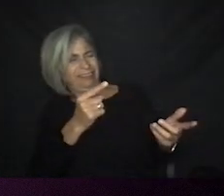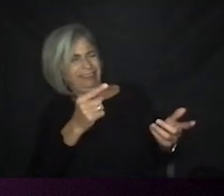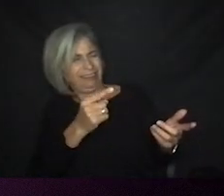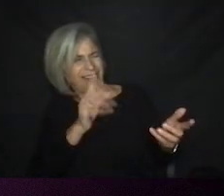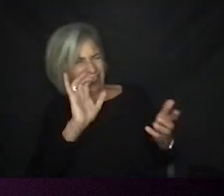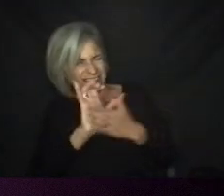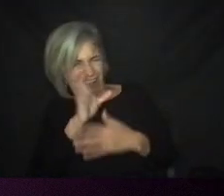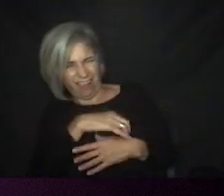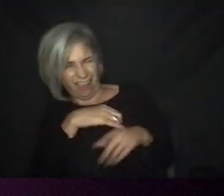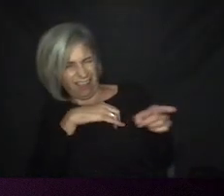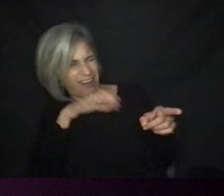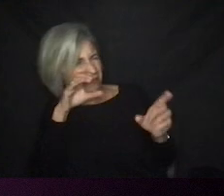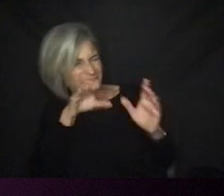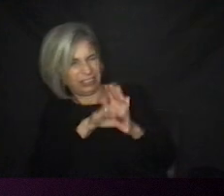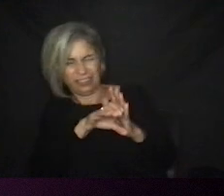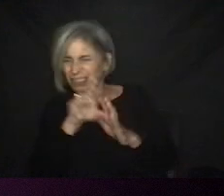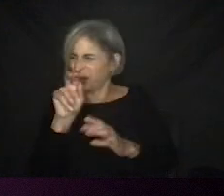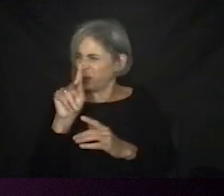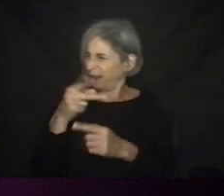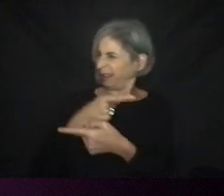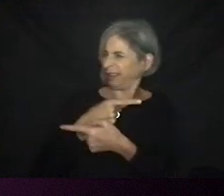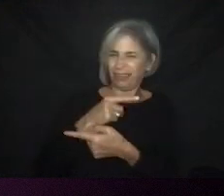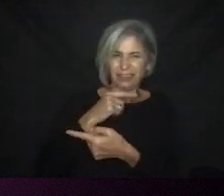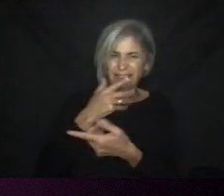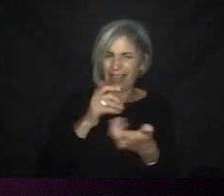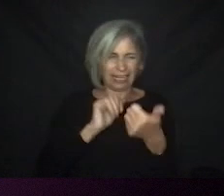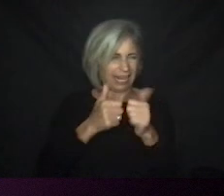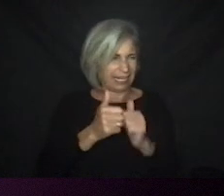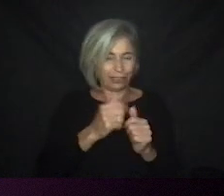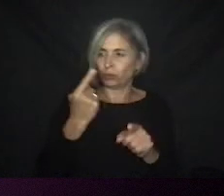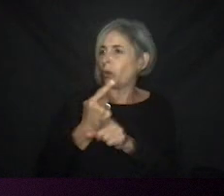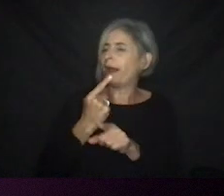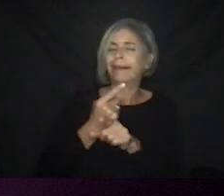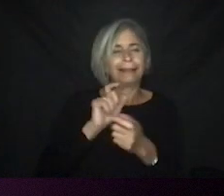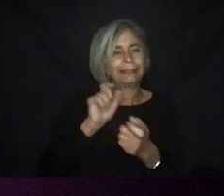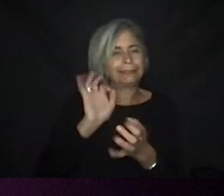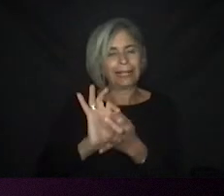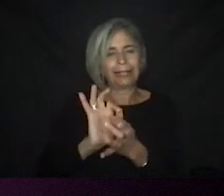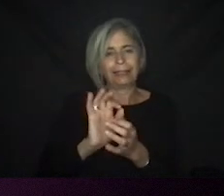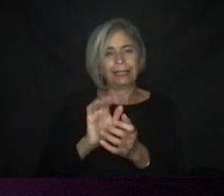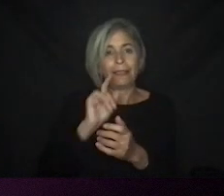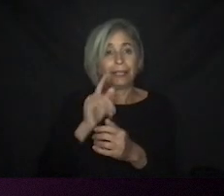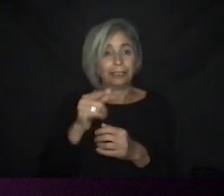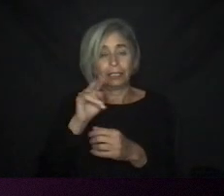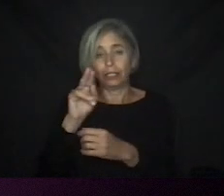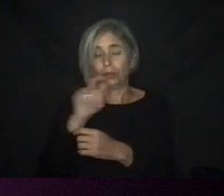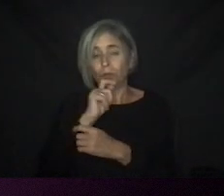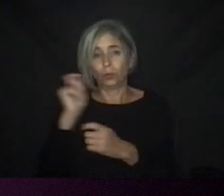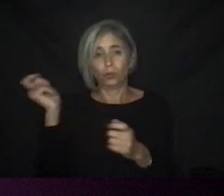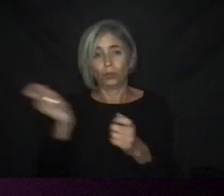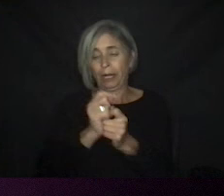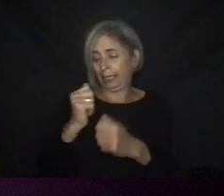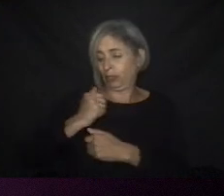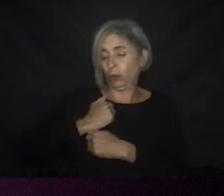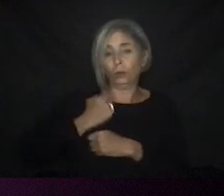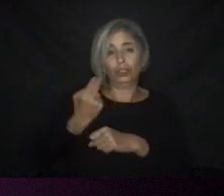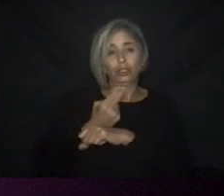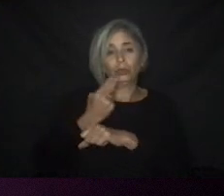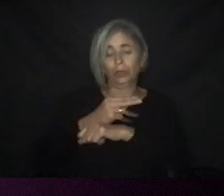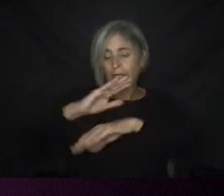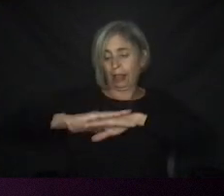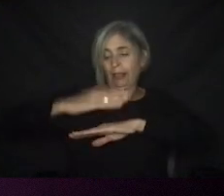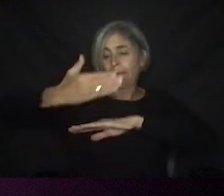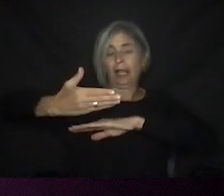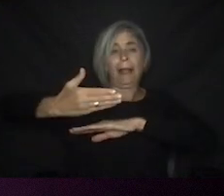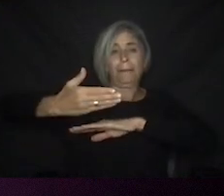That's kind of weird. It's like, Rick, this is out of context. Right, exactly. What about this? This is a Ukrainian soldier using a